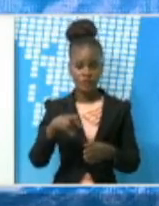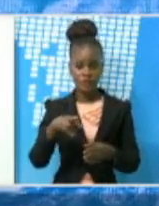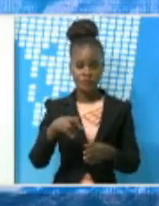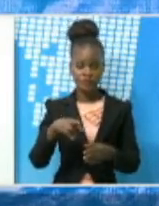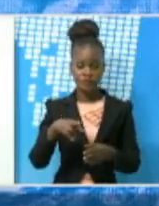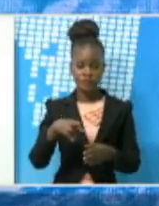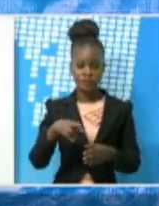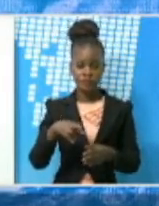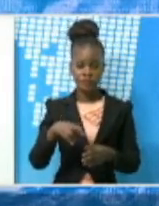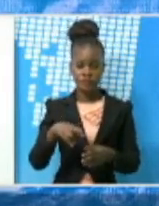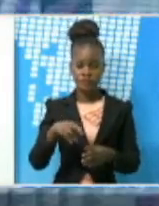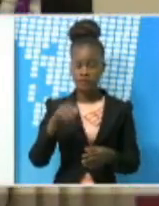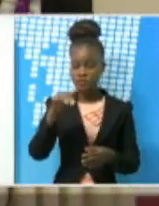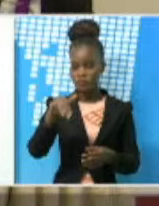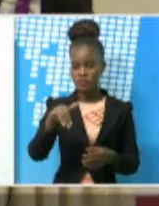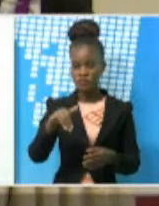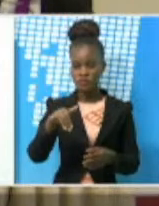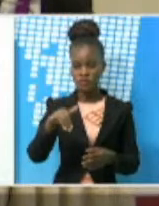the citizens.